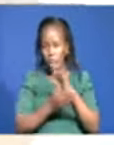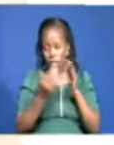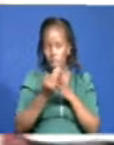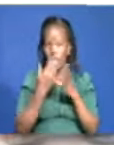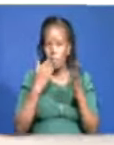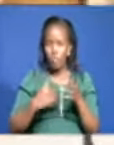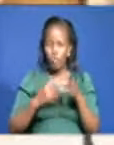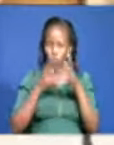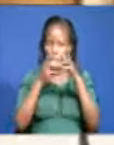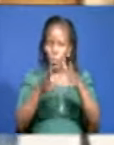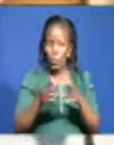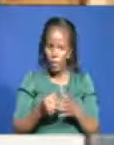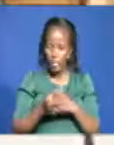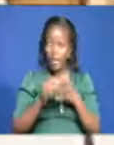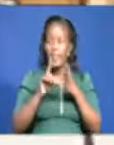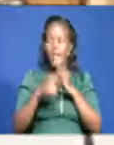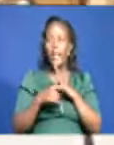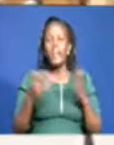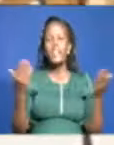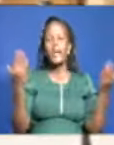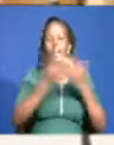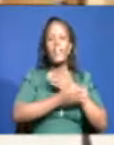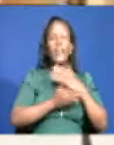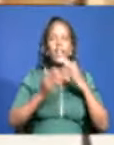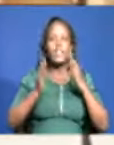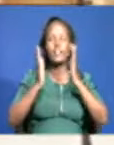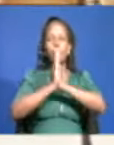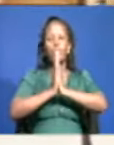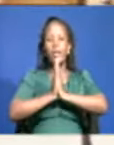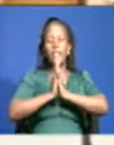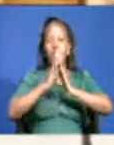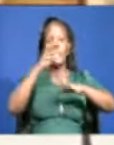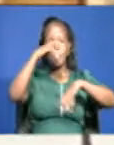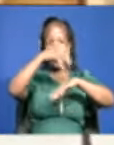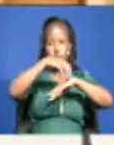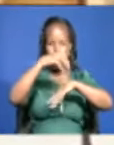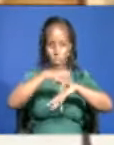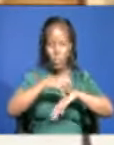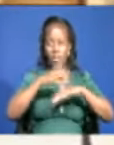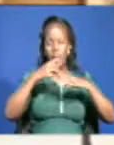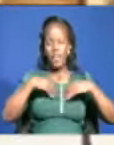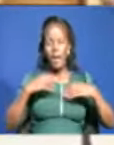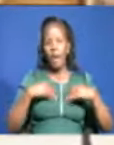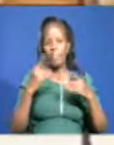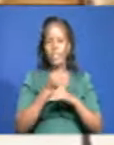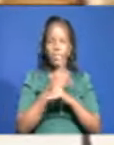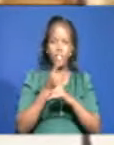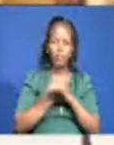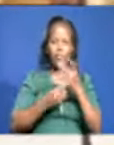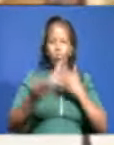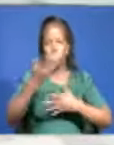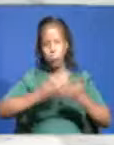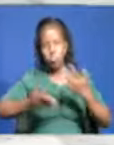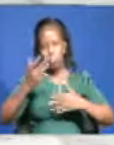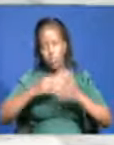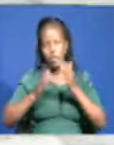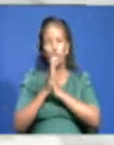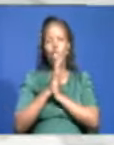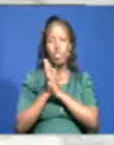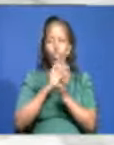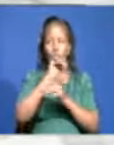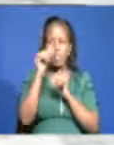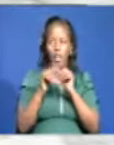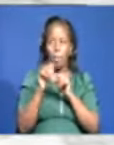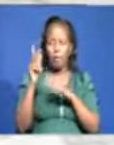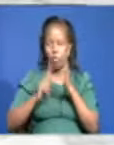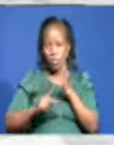vigil is also held around the mosque, alternated with chanting and narrating the life of Prophet Muhammad, accompanied by a song